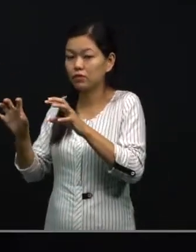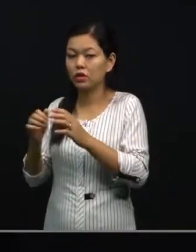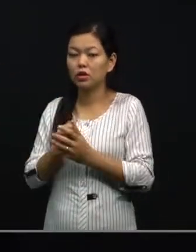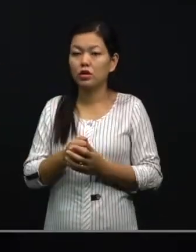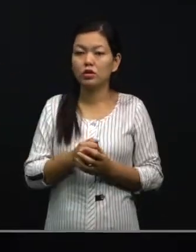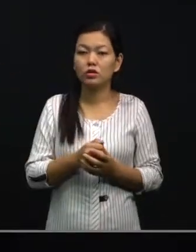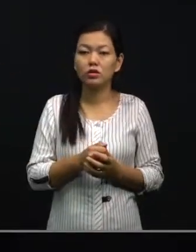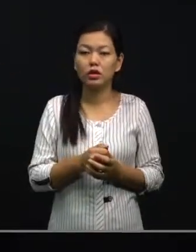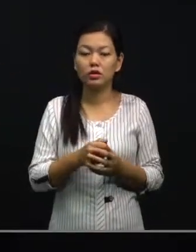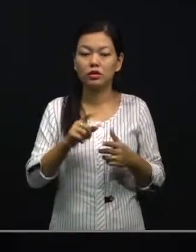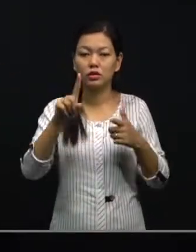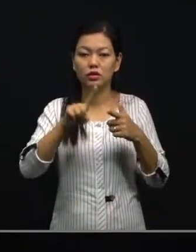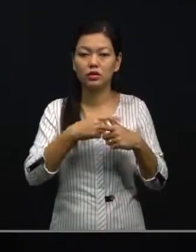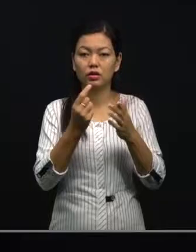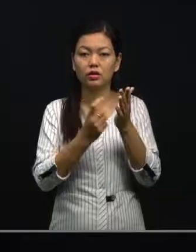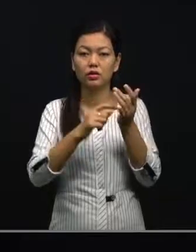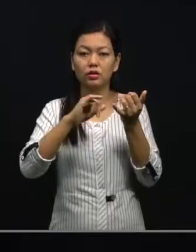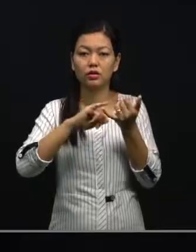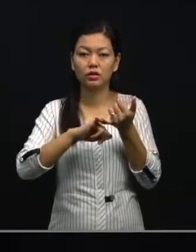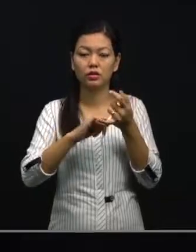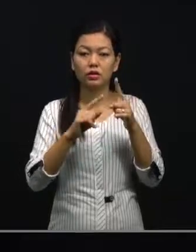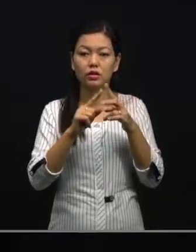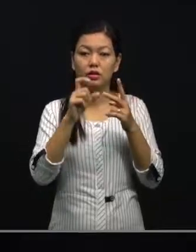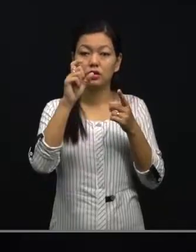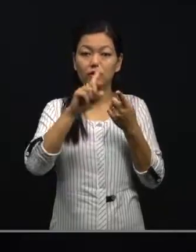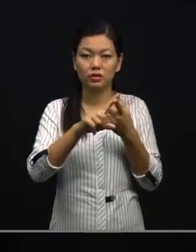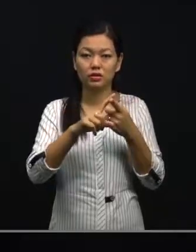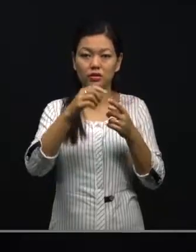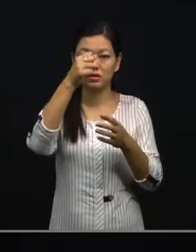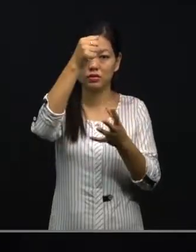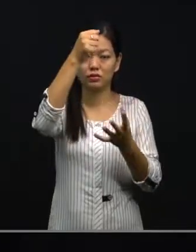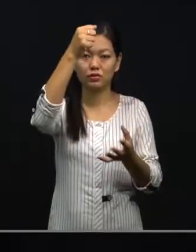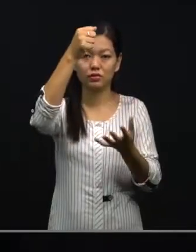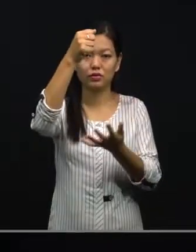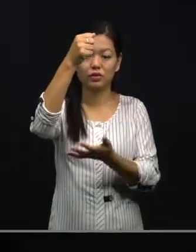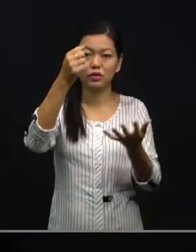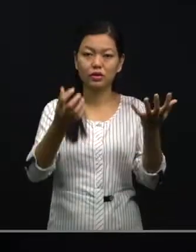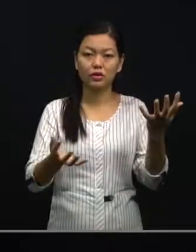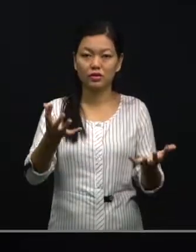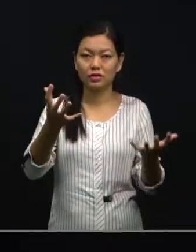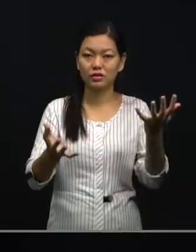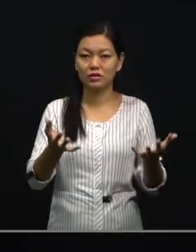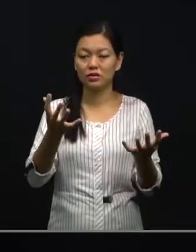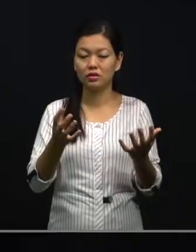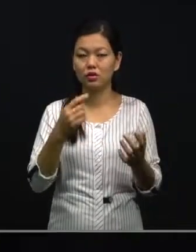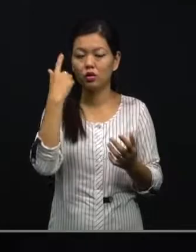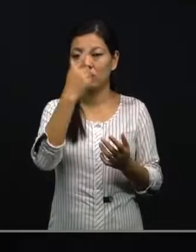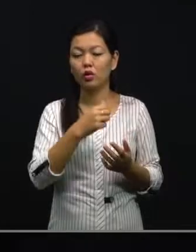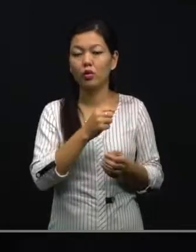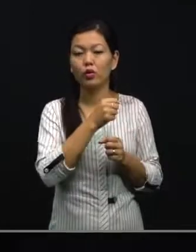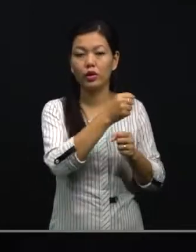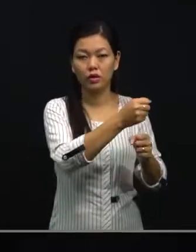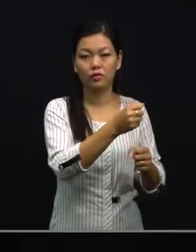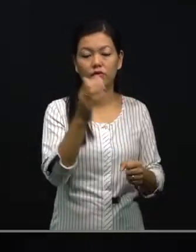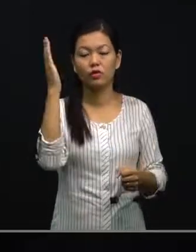preconceived ideas about things without actually knowing it, without actually knowing that America is such a great nation, without